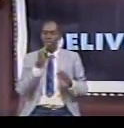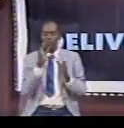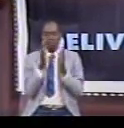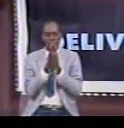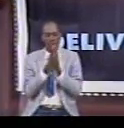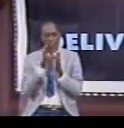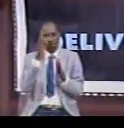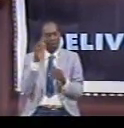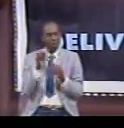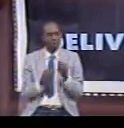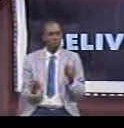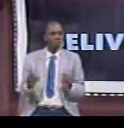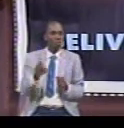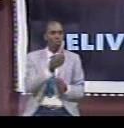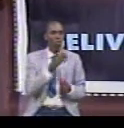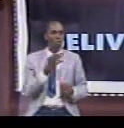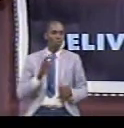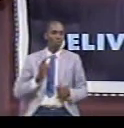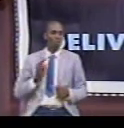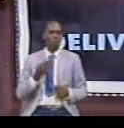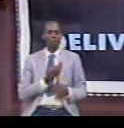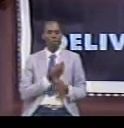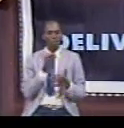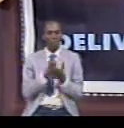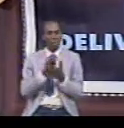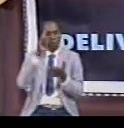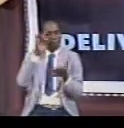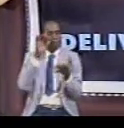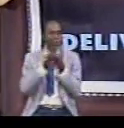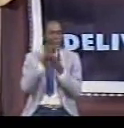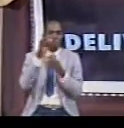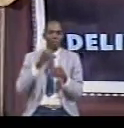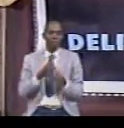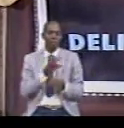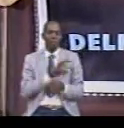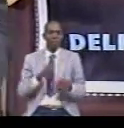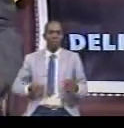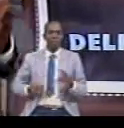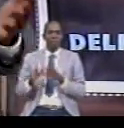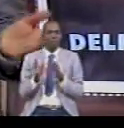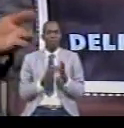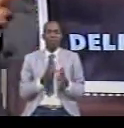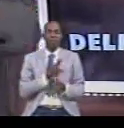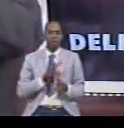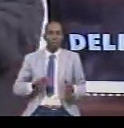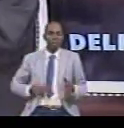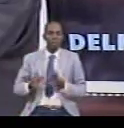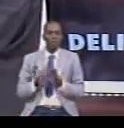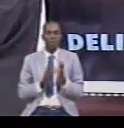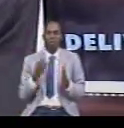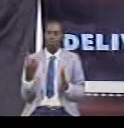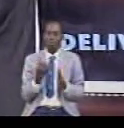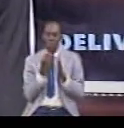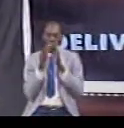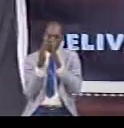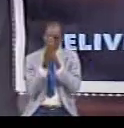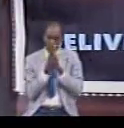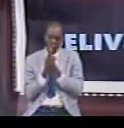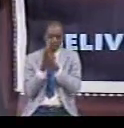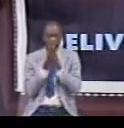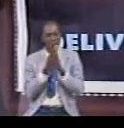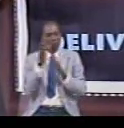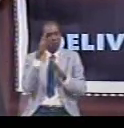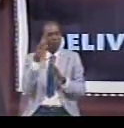believes on the Lord Jesus Christ. He's making that intercession and he's making that prayer. And because of that prayer, as you